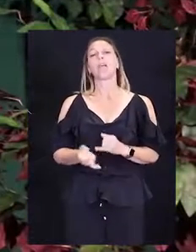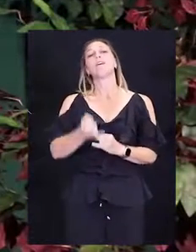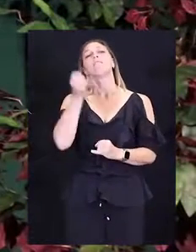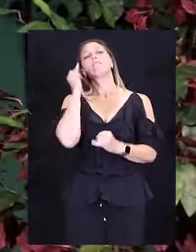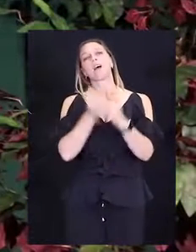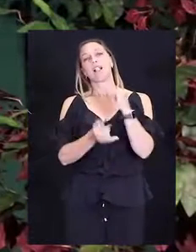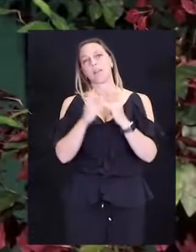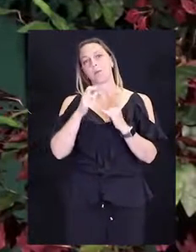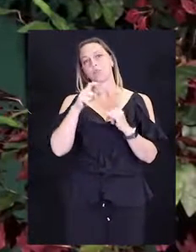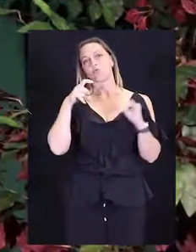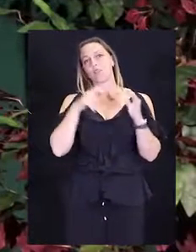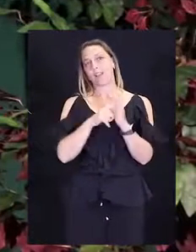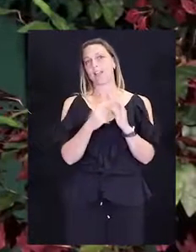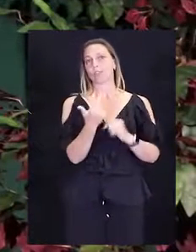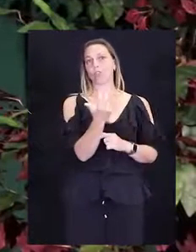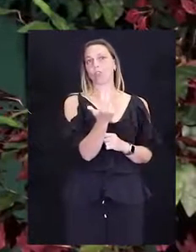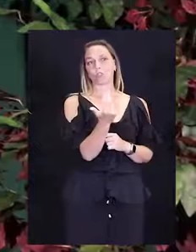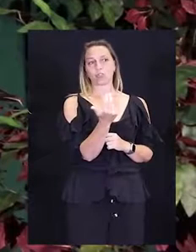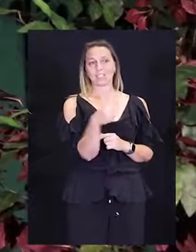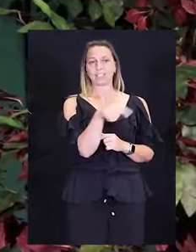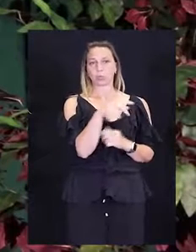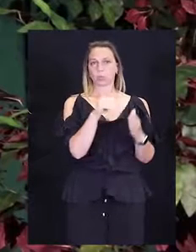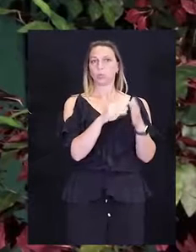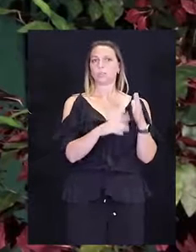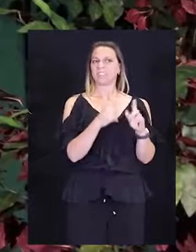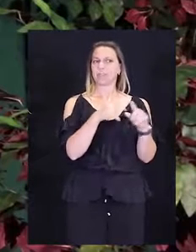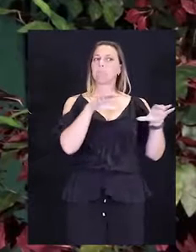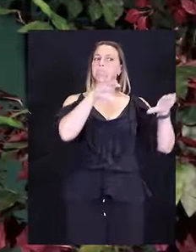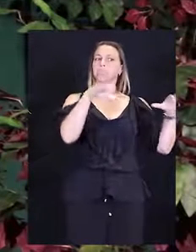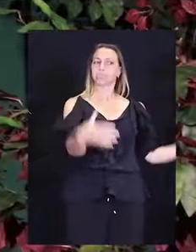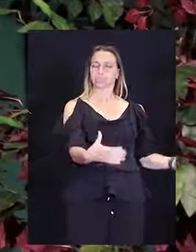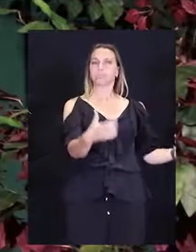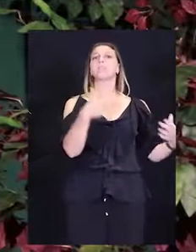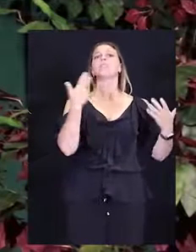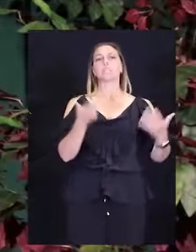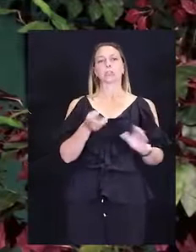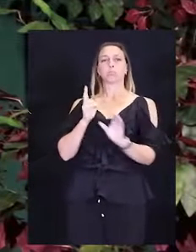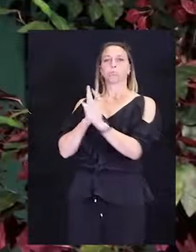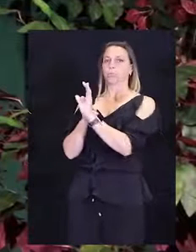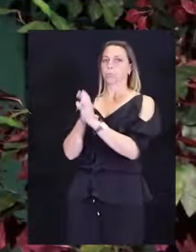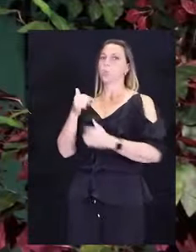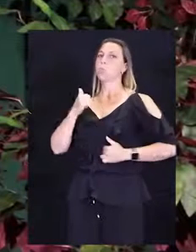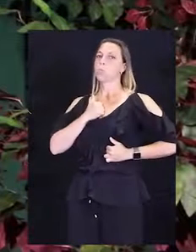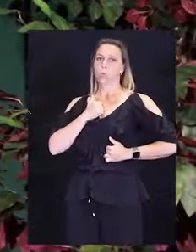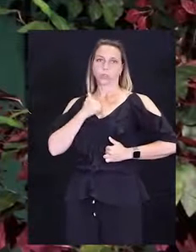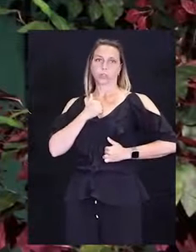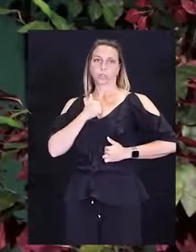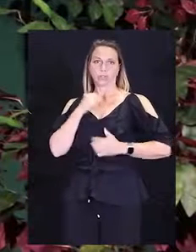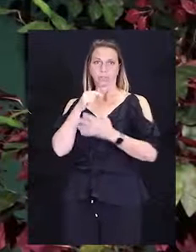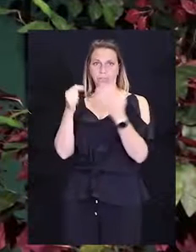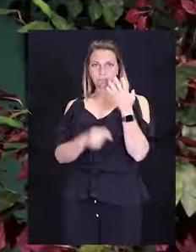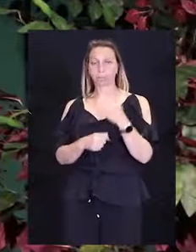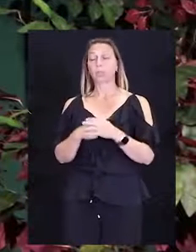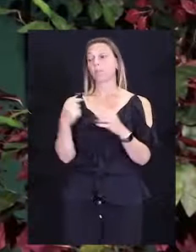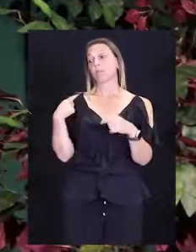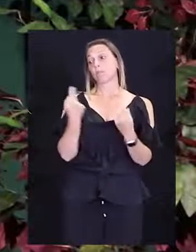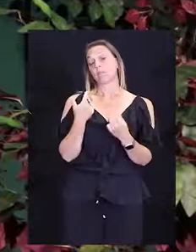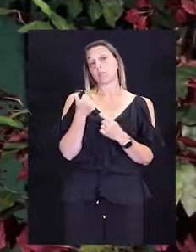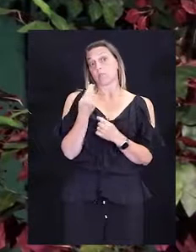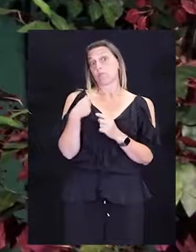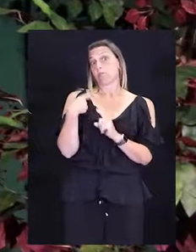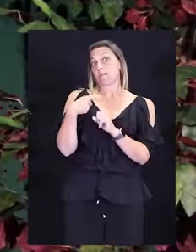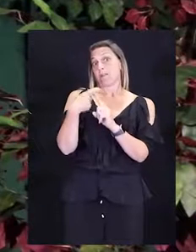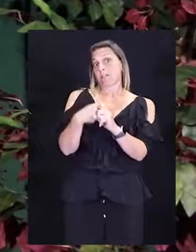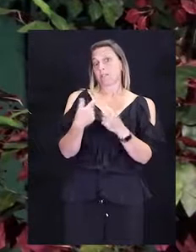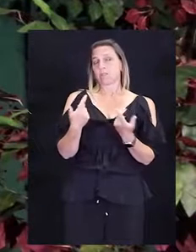Finally, I'd like to recognize the 13 members of the senior class that have enlisted in a branch of our nation's armed forces. Over the